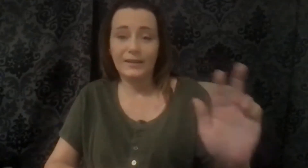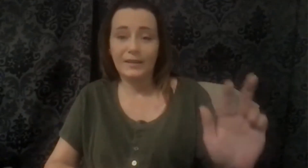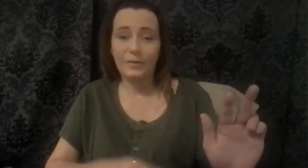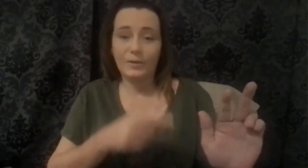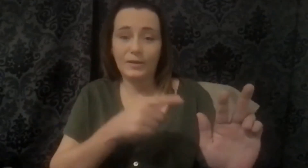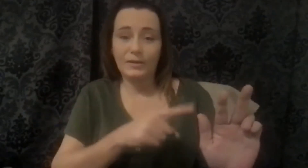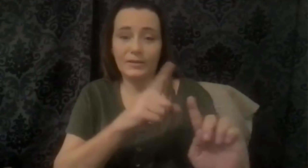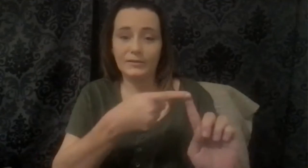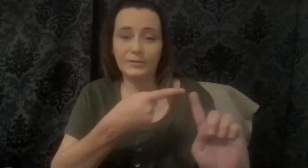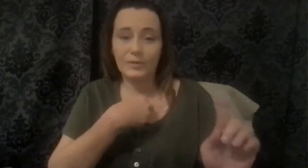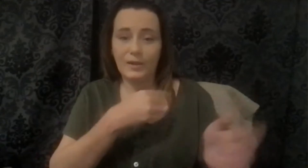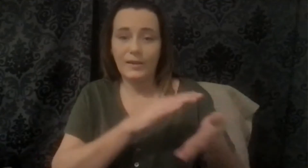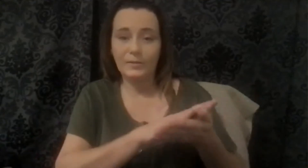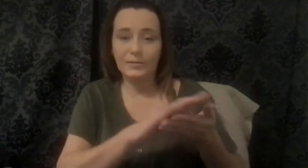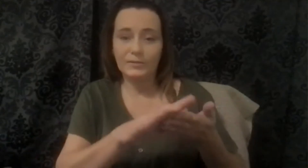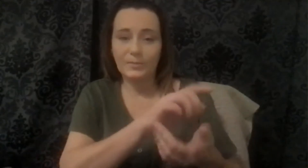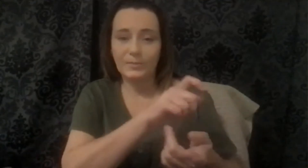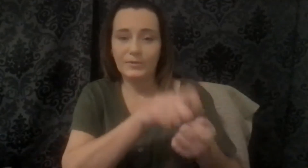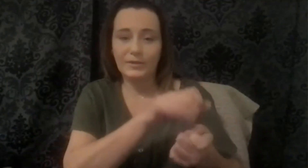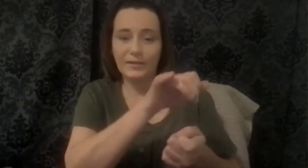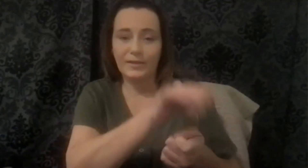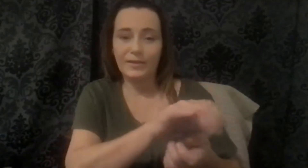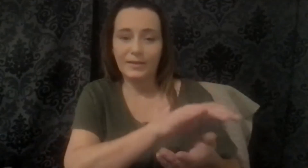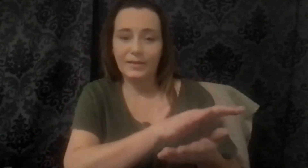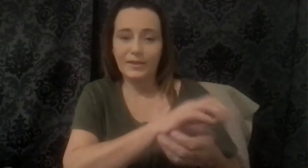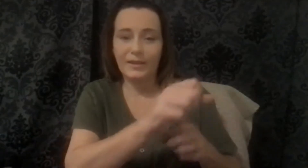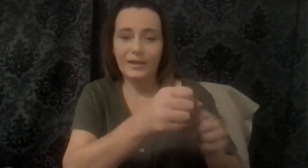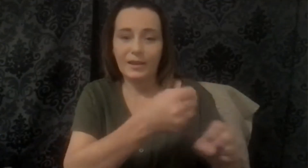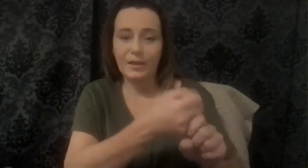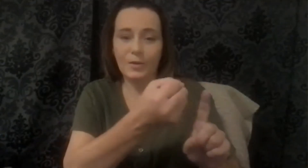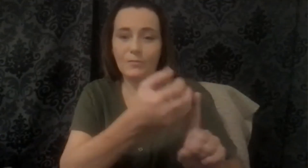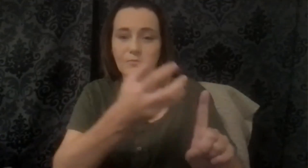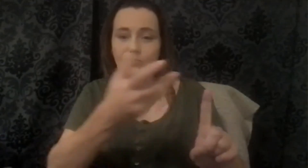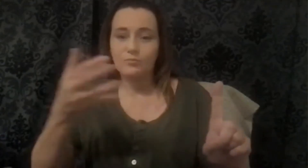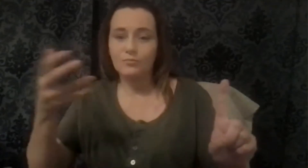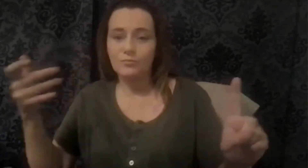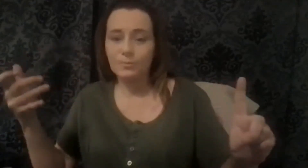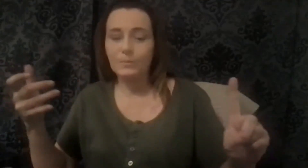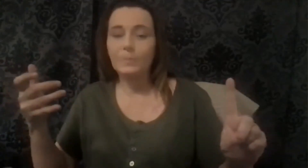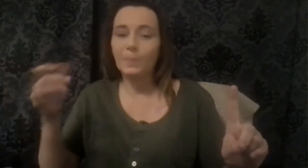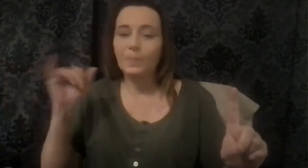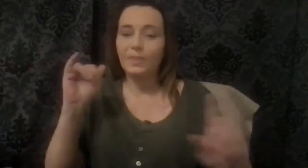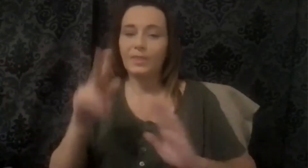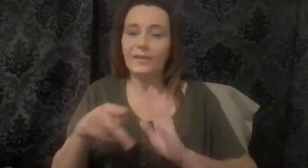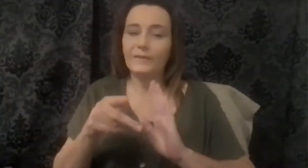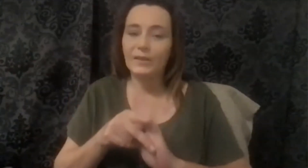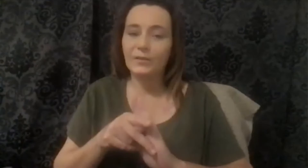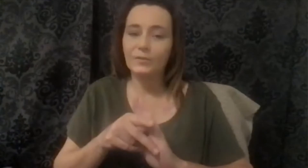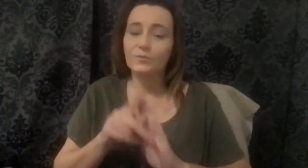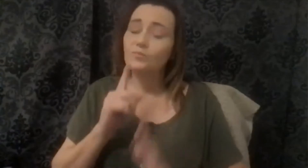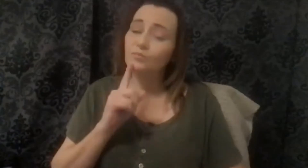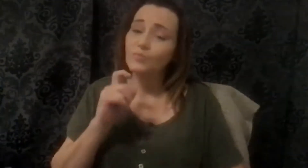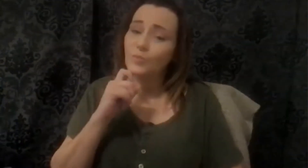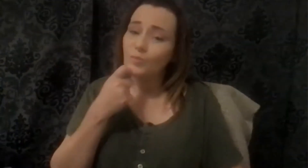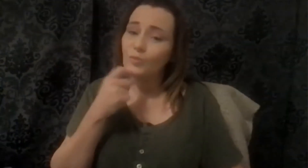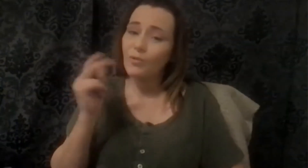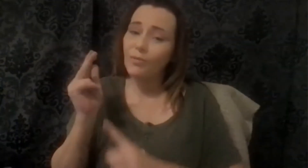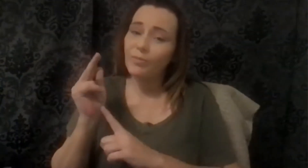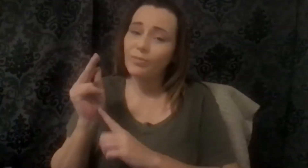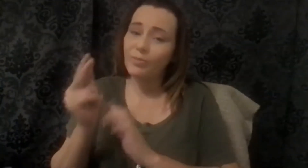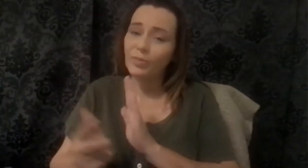clean, so I was particularly interested in that year, how much it's growing. But yeah, it's on that video. It's a really good 3 minutes,